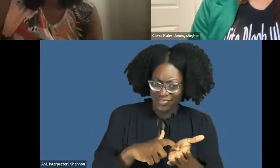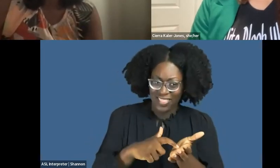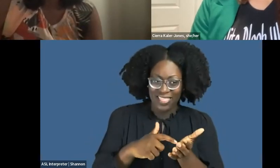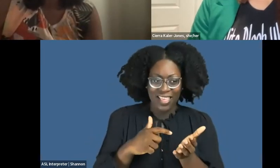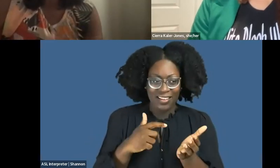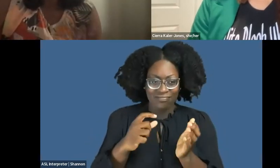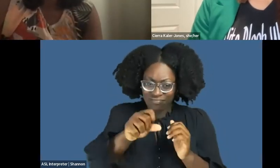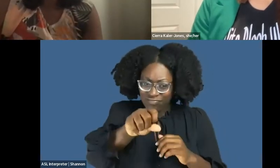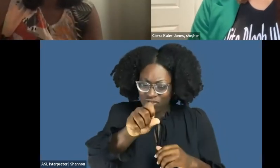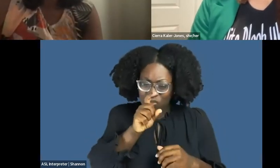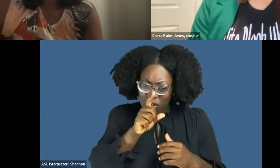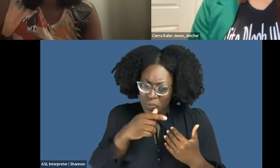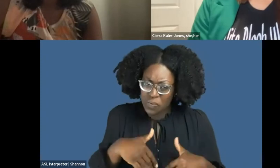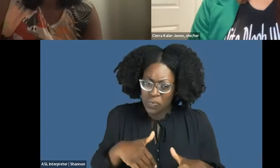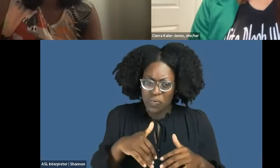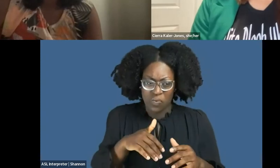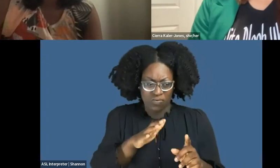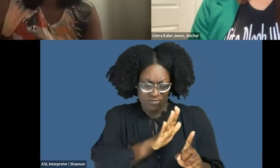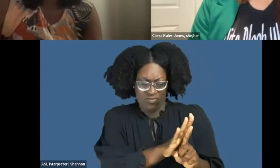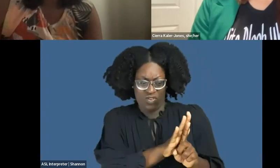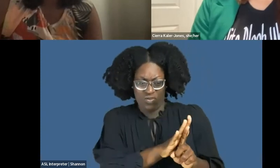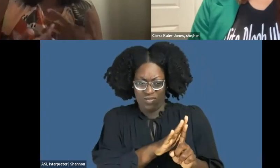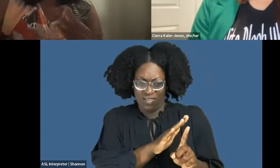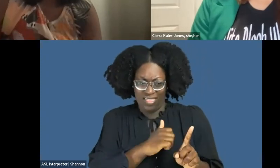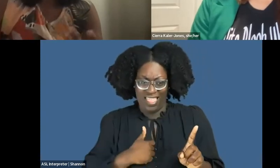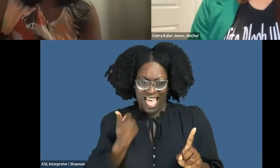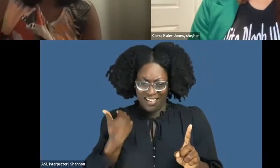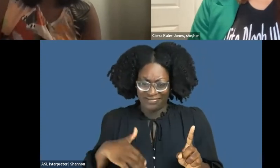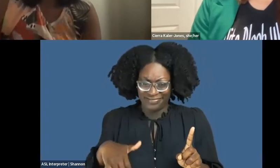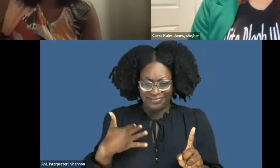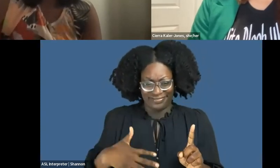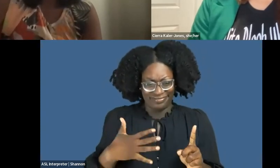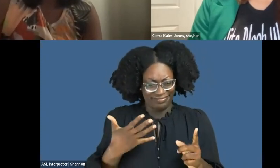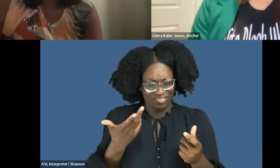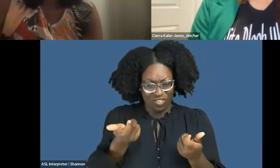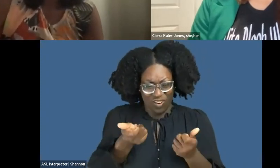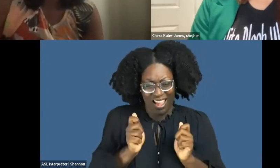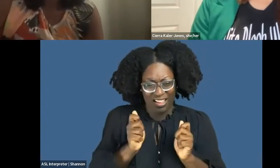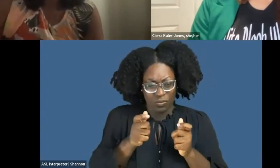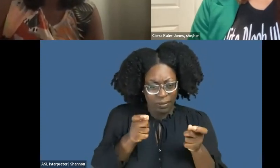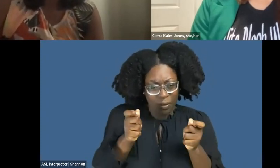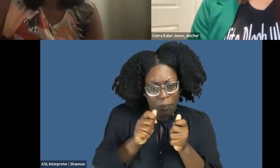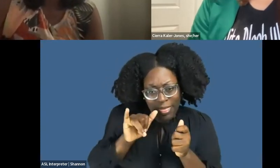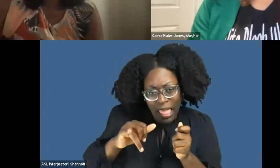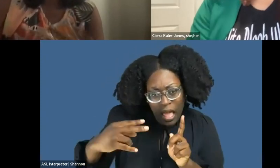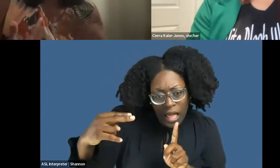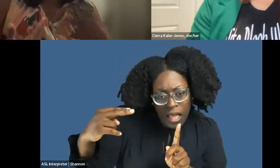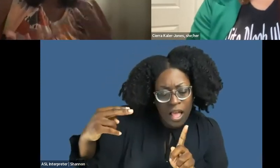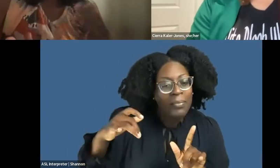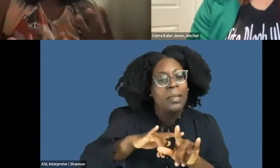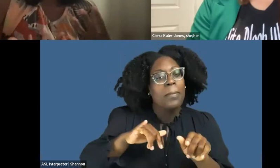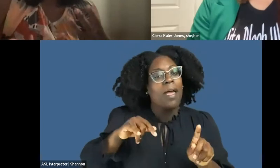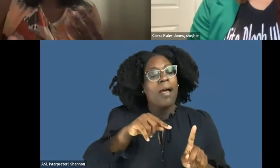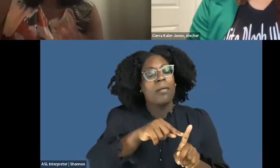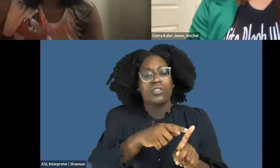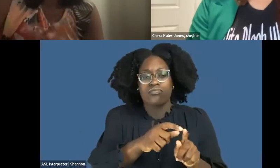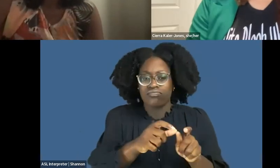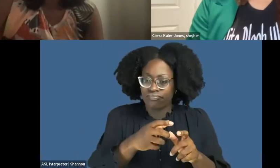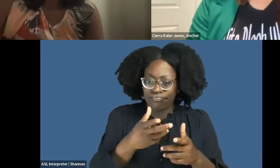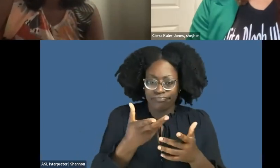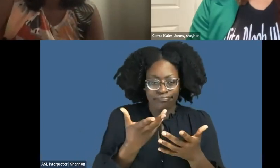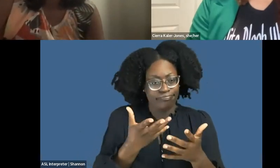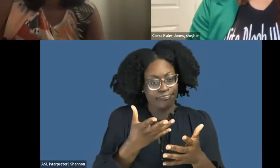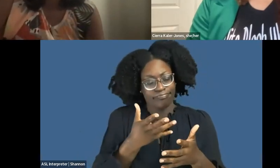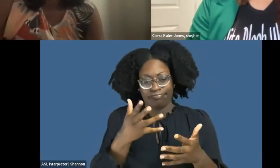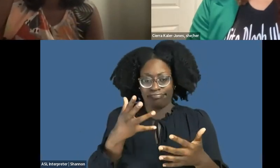what it is and learned to coexist with it and still didn't back down from their politics while doing it. And people were very flustered by the fact of